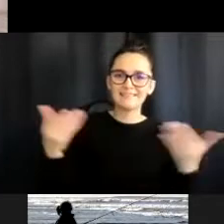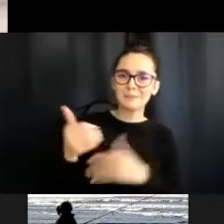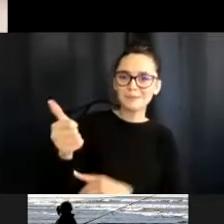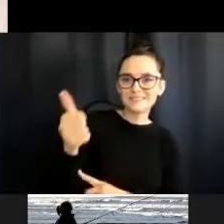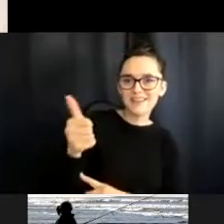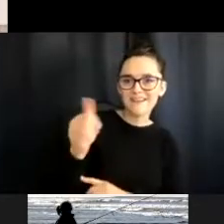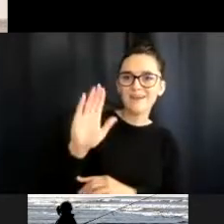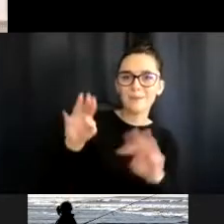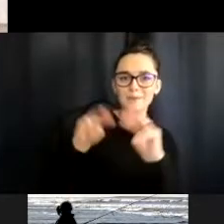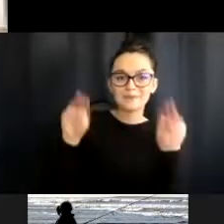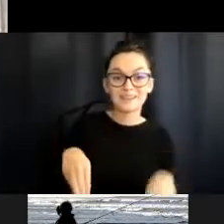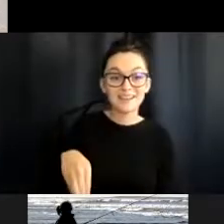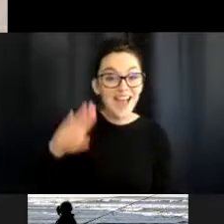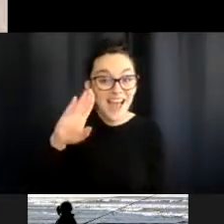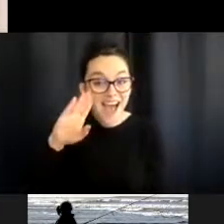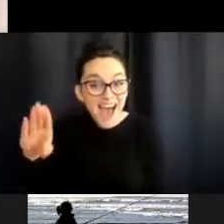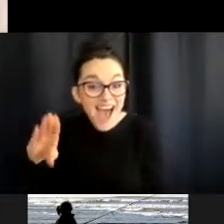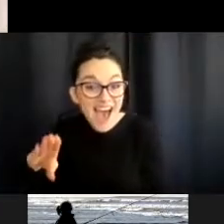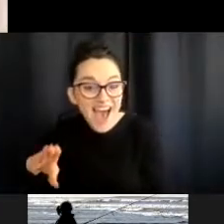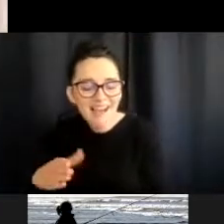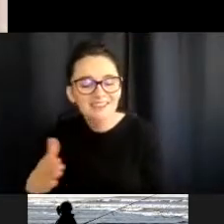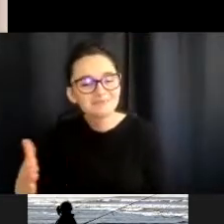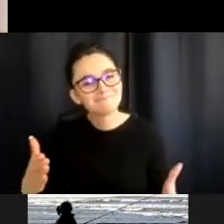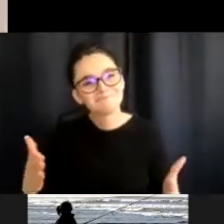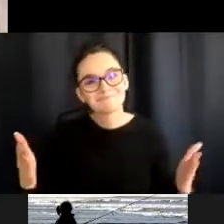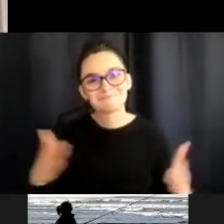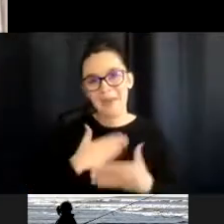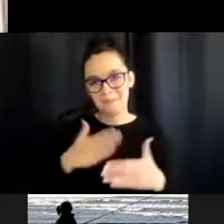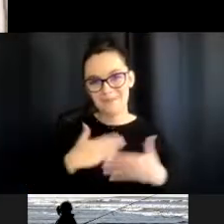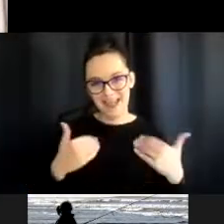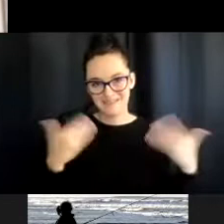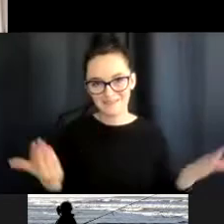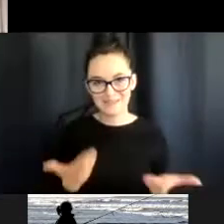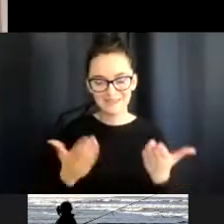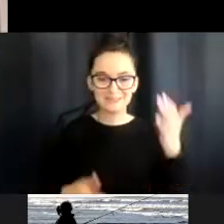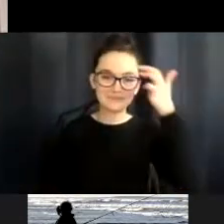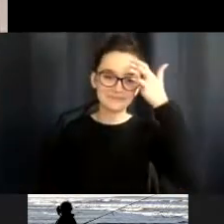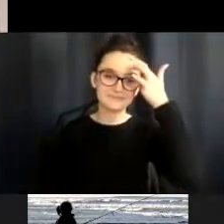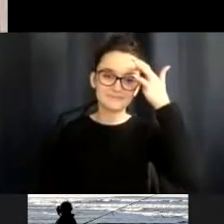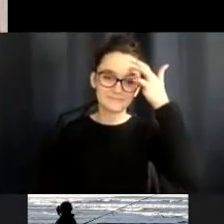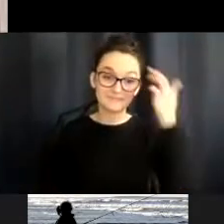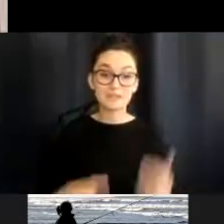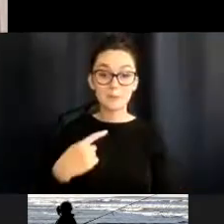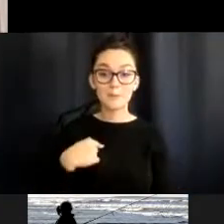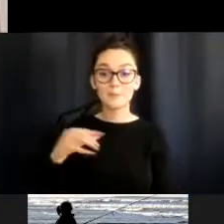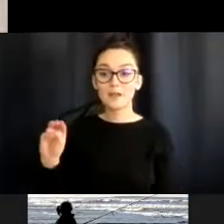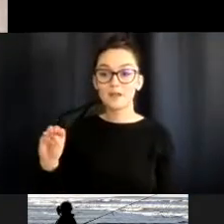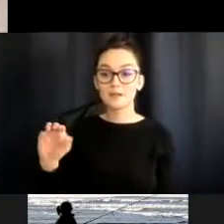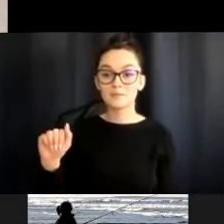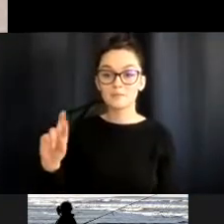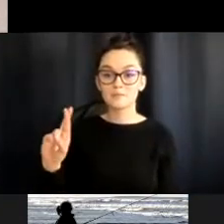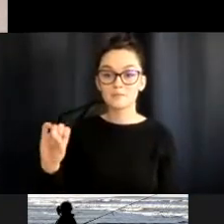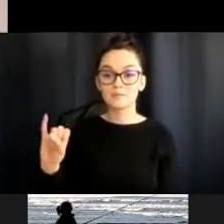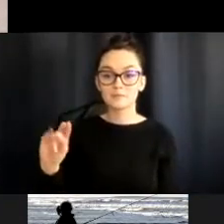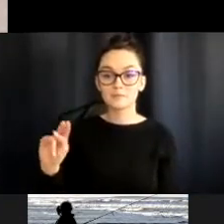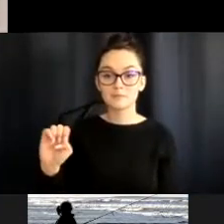museum. Hi, y'all. Great to have you in my museum. So, I'm a marine biologist. I work with